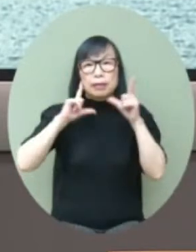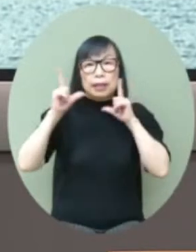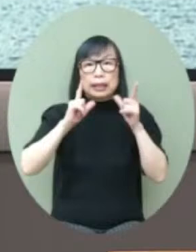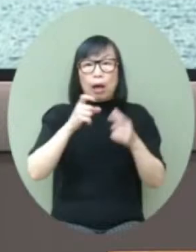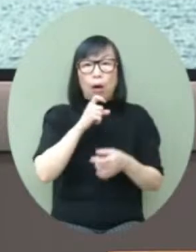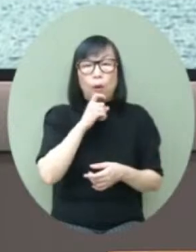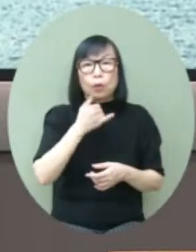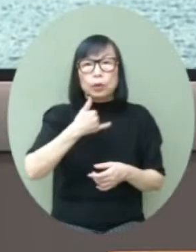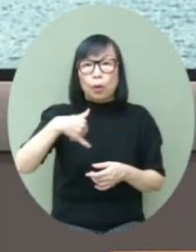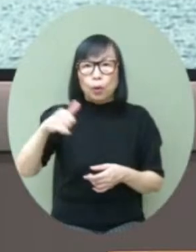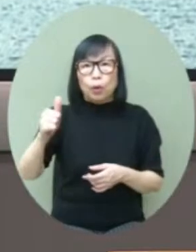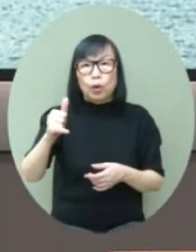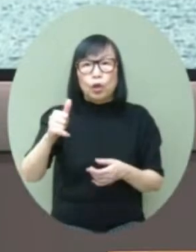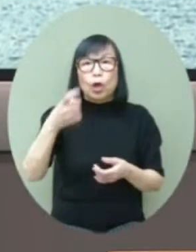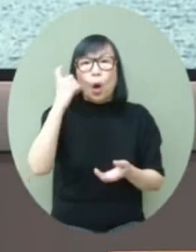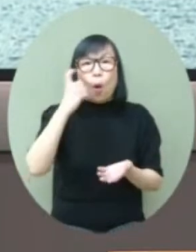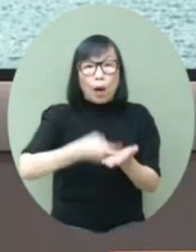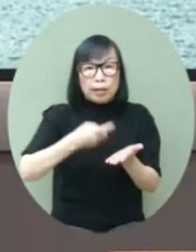Now she's